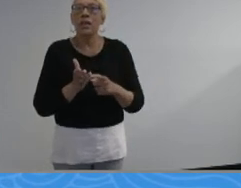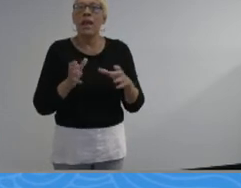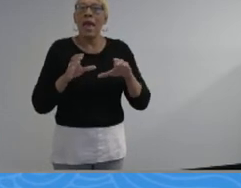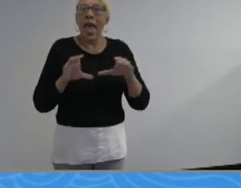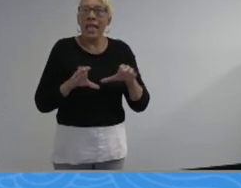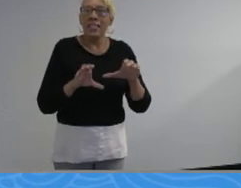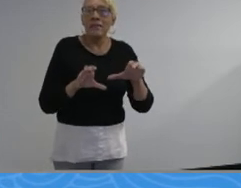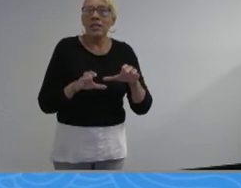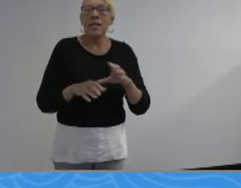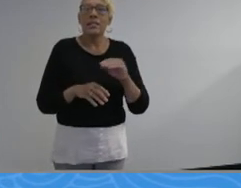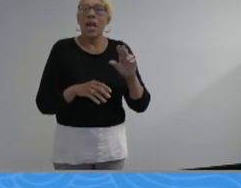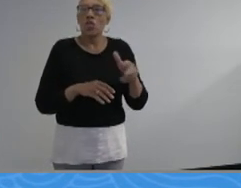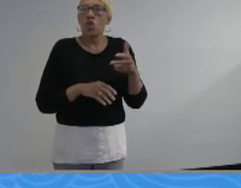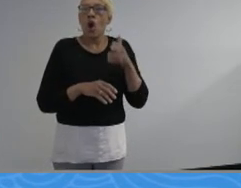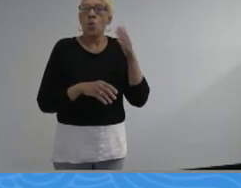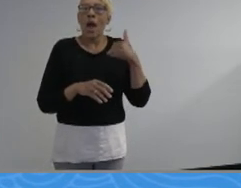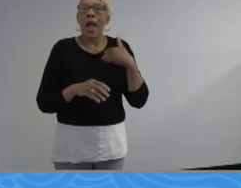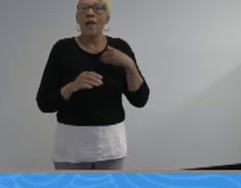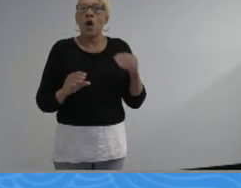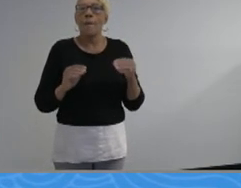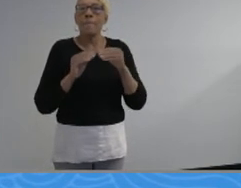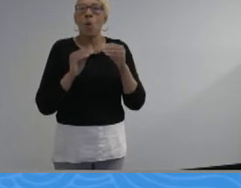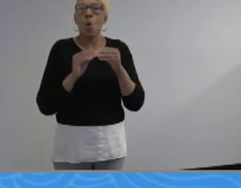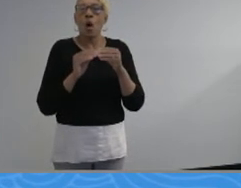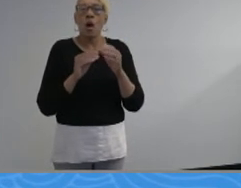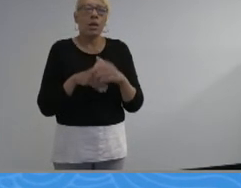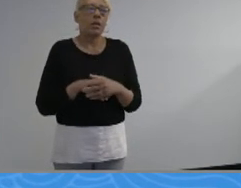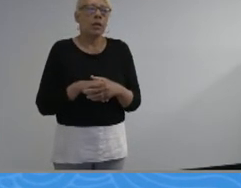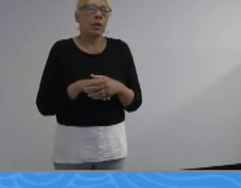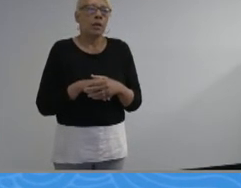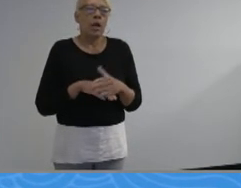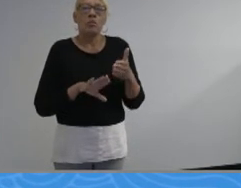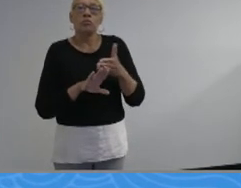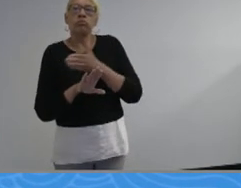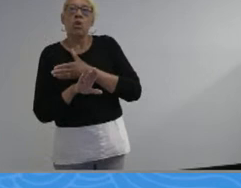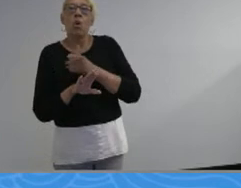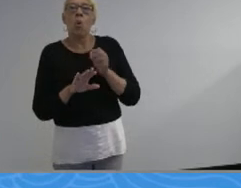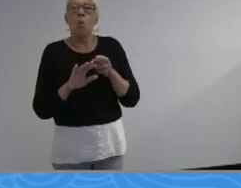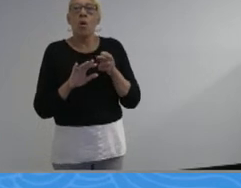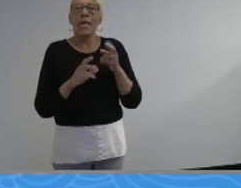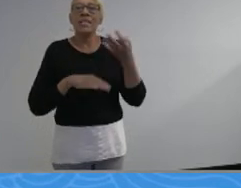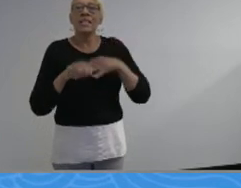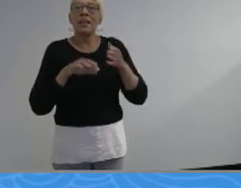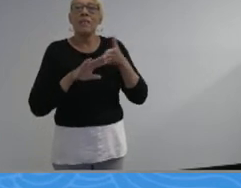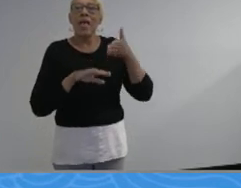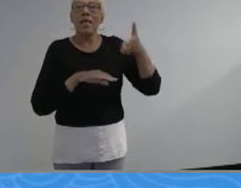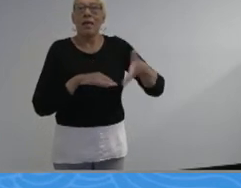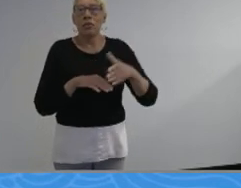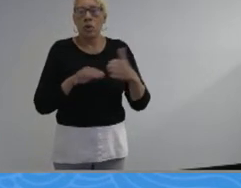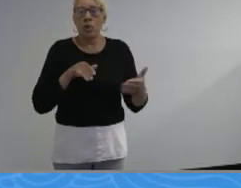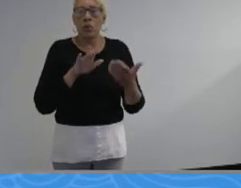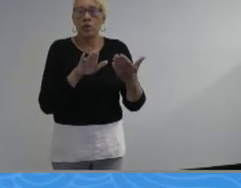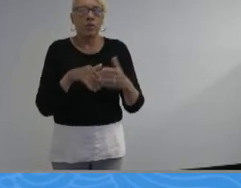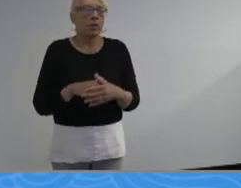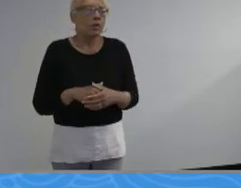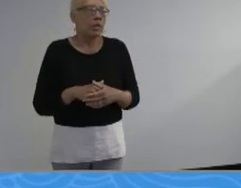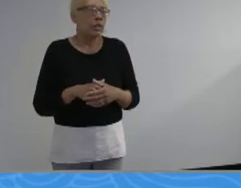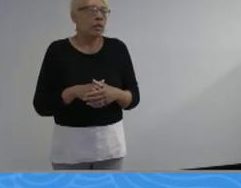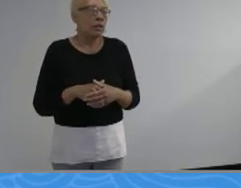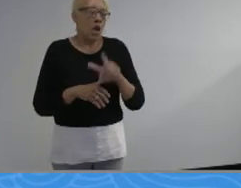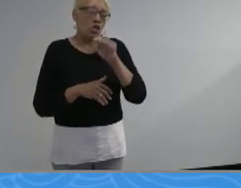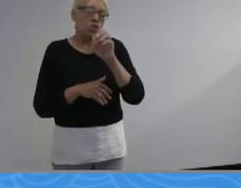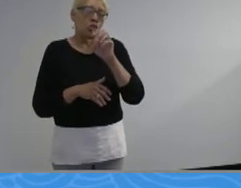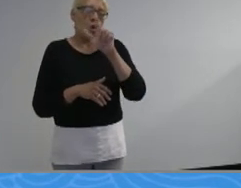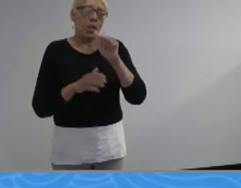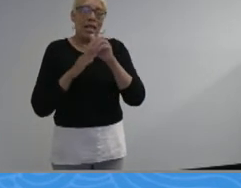and third, take a more proactive rather than reactive approach. The TOLA leader would